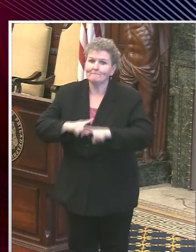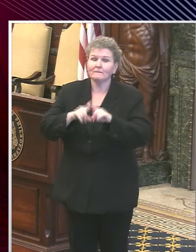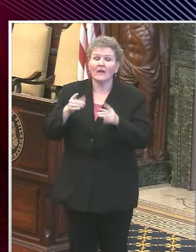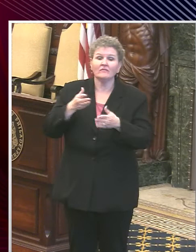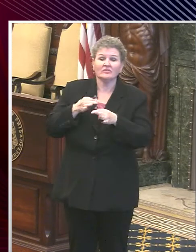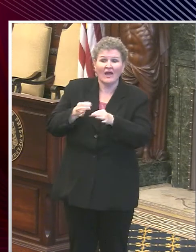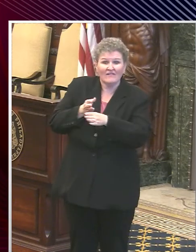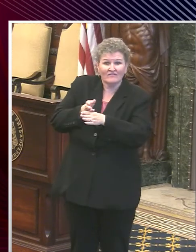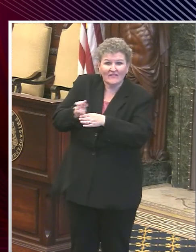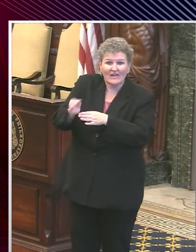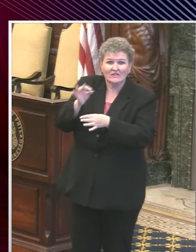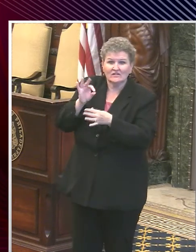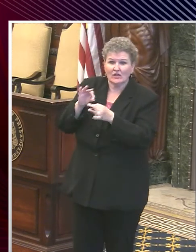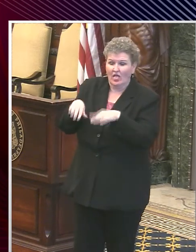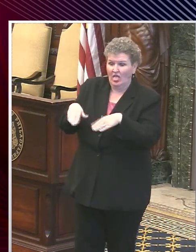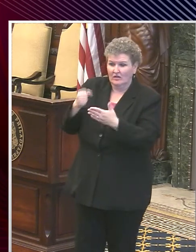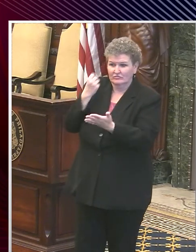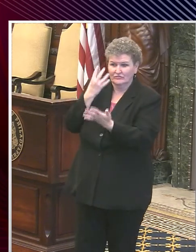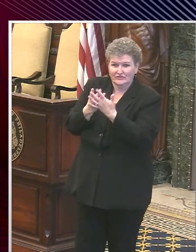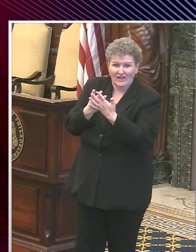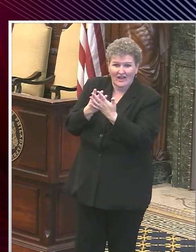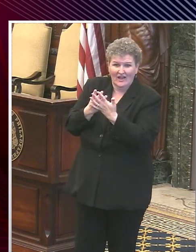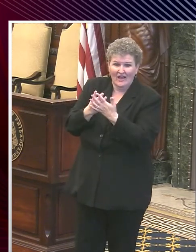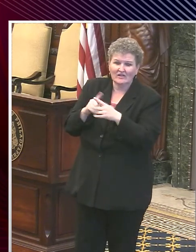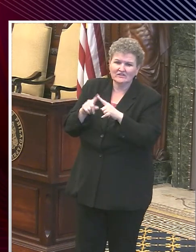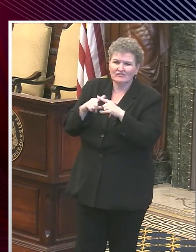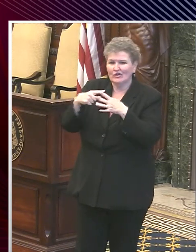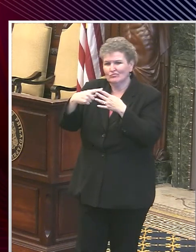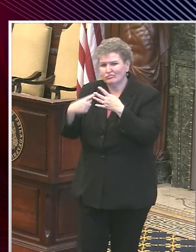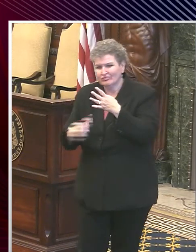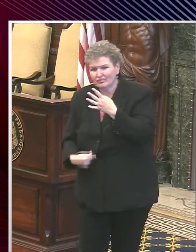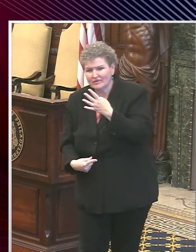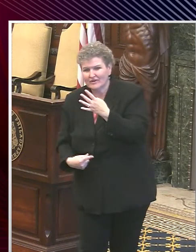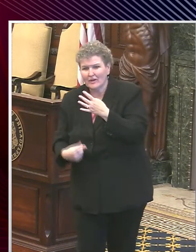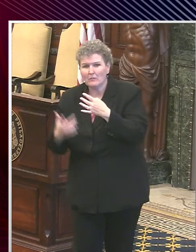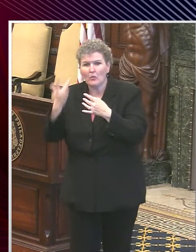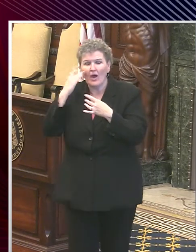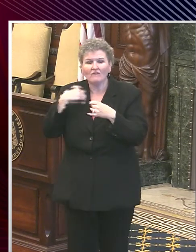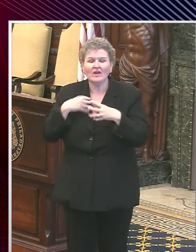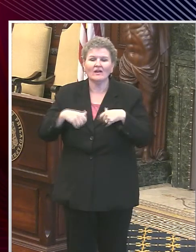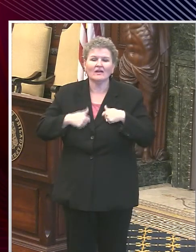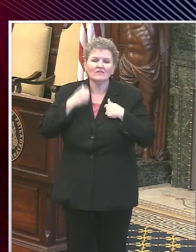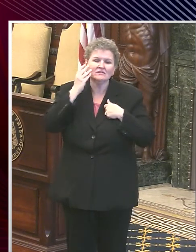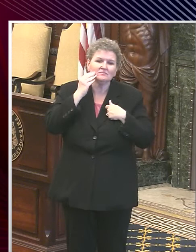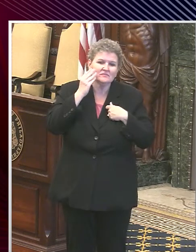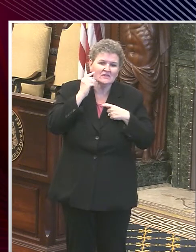been incarcerated and have done other things because they have lived experiences that they can